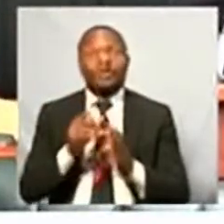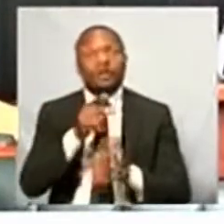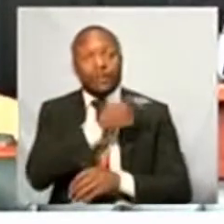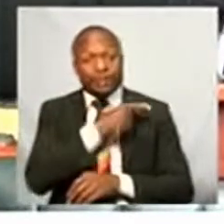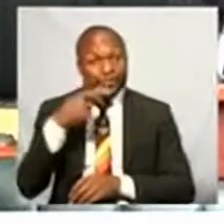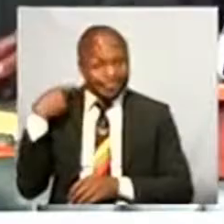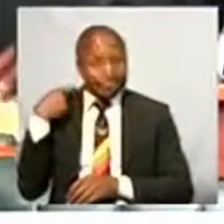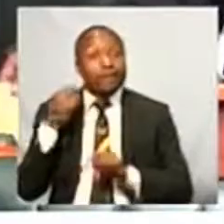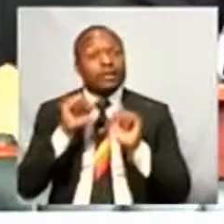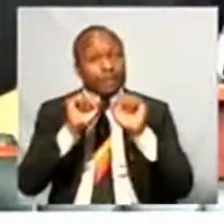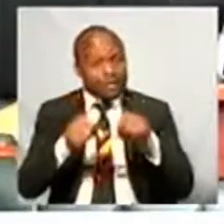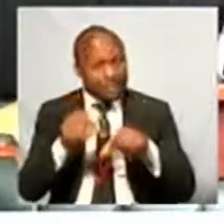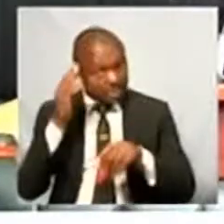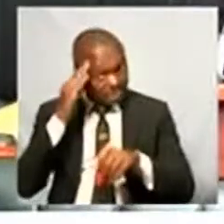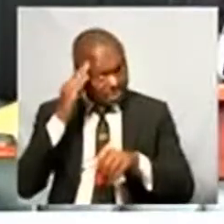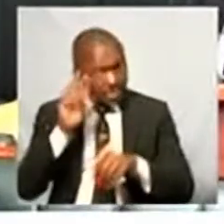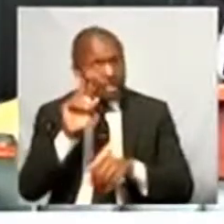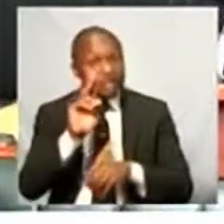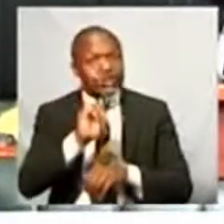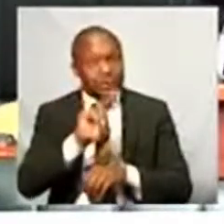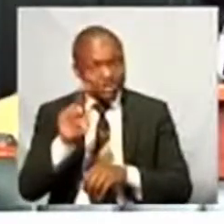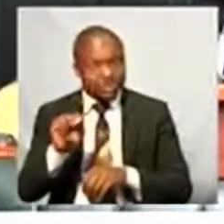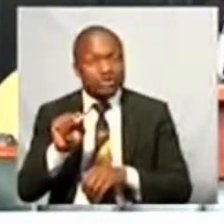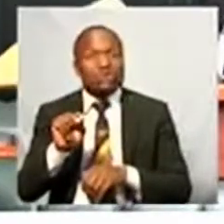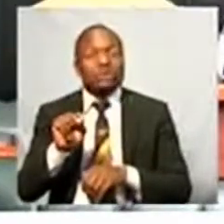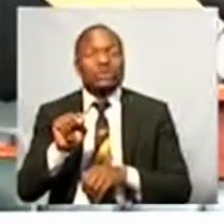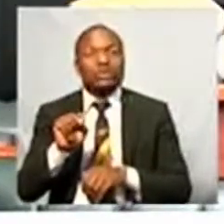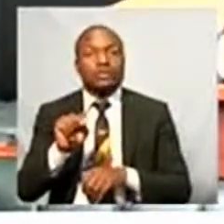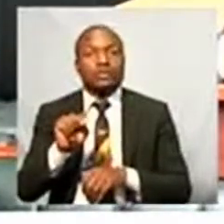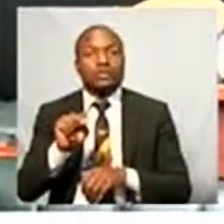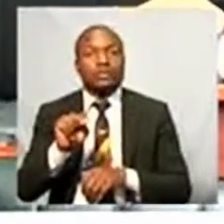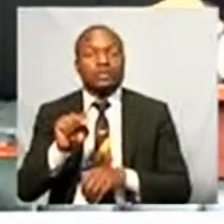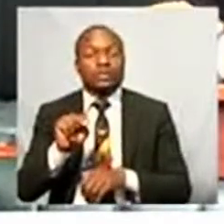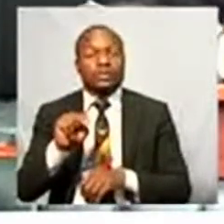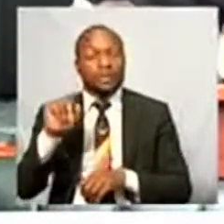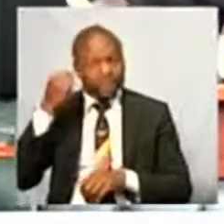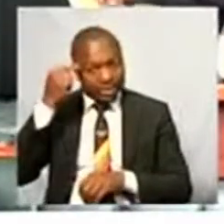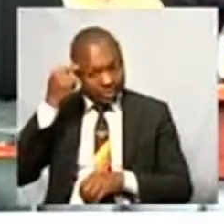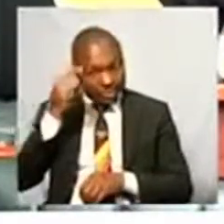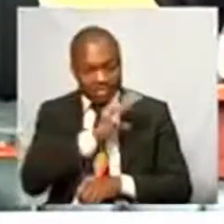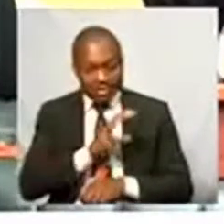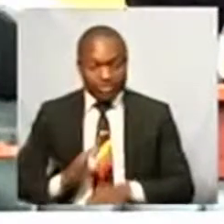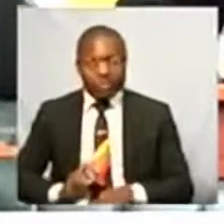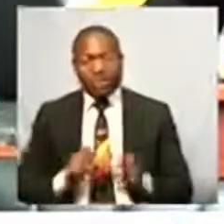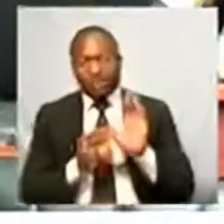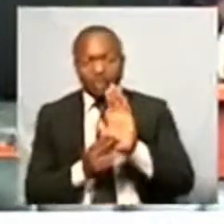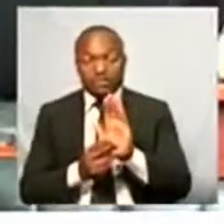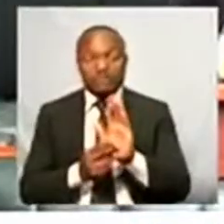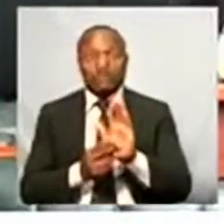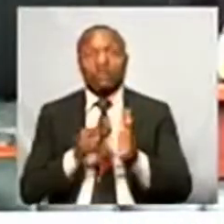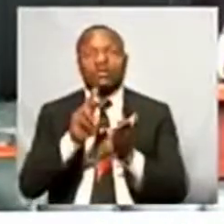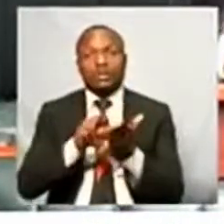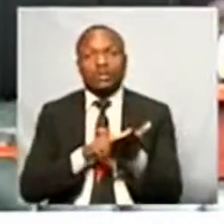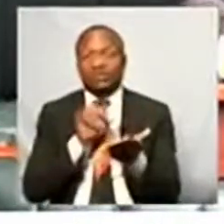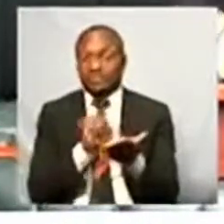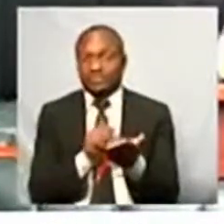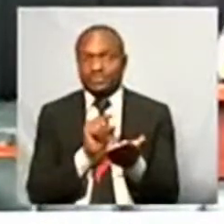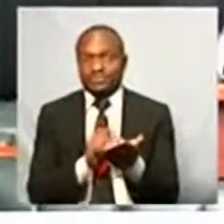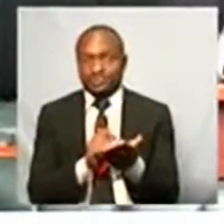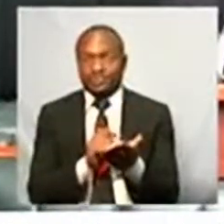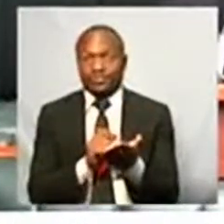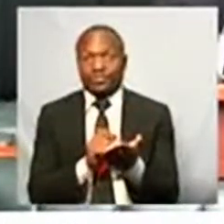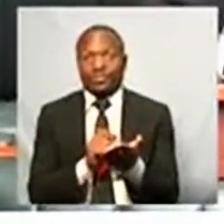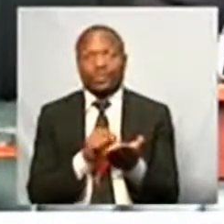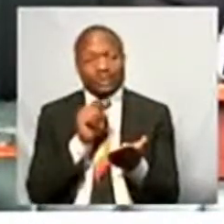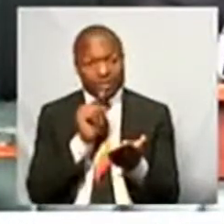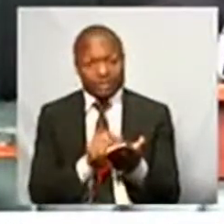may wish to note that 22 entities were cited in the report of the Auditor General. In order to acquaint itself with the queries